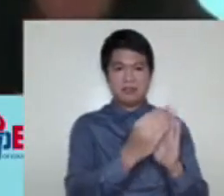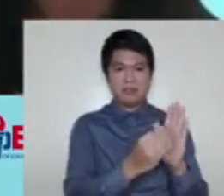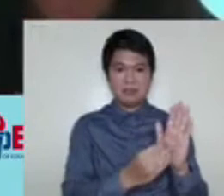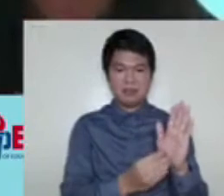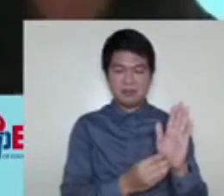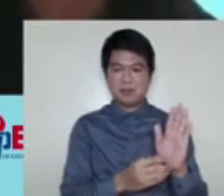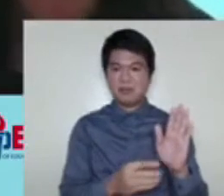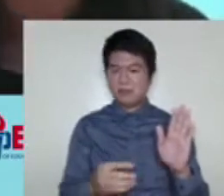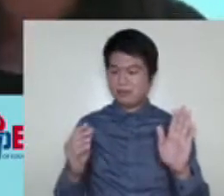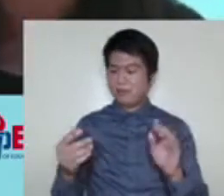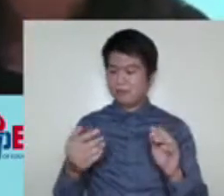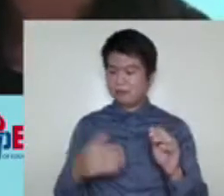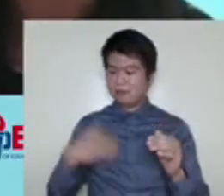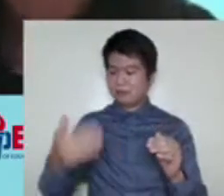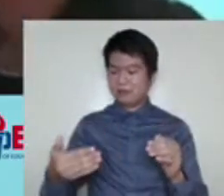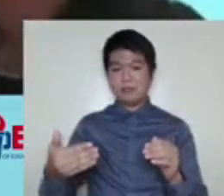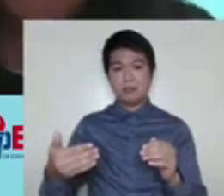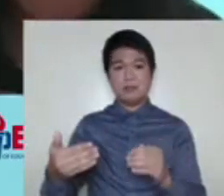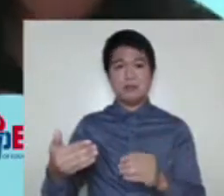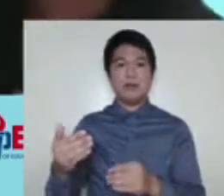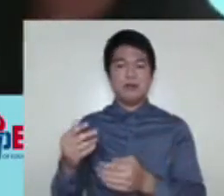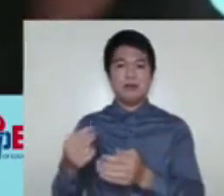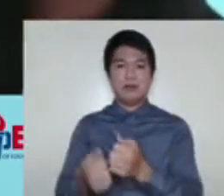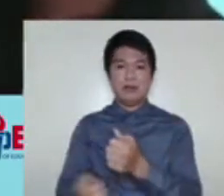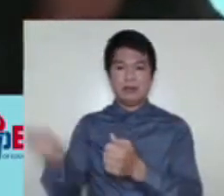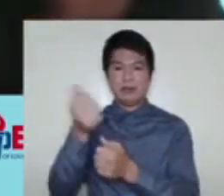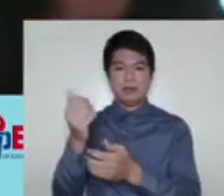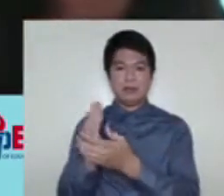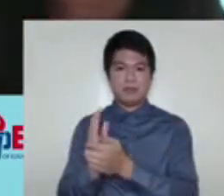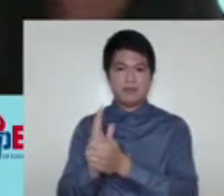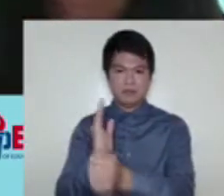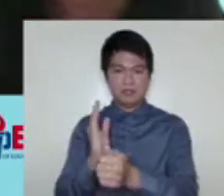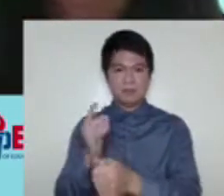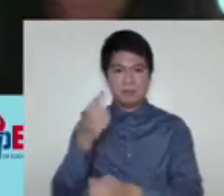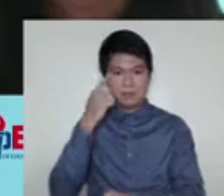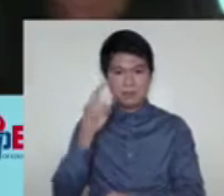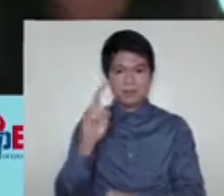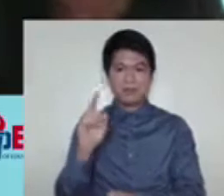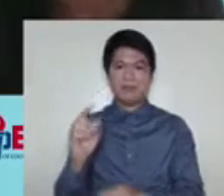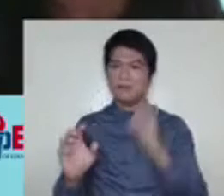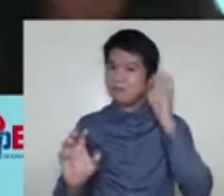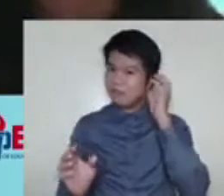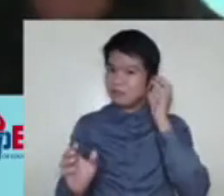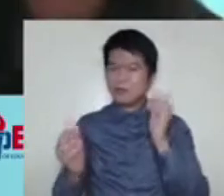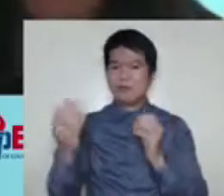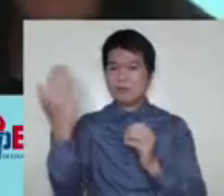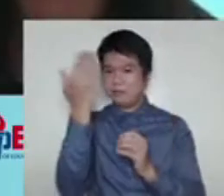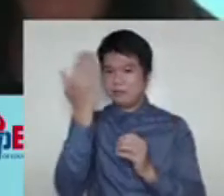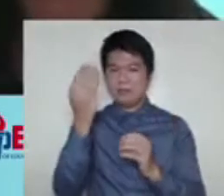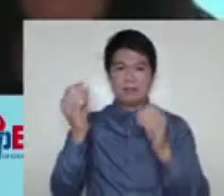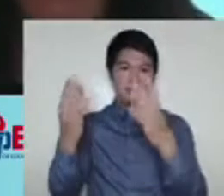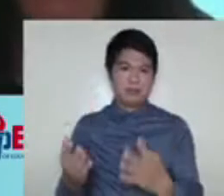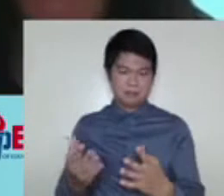proficient indicators intended for our full-time teacher broadcasters. So there, on your screen,